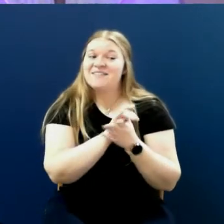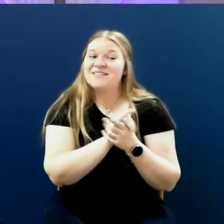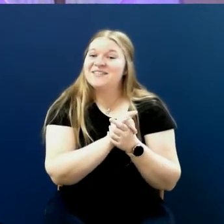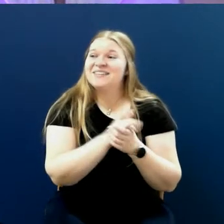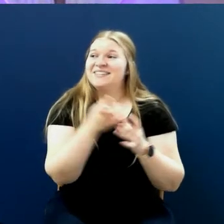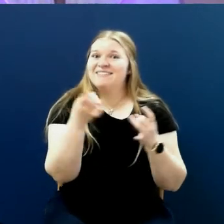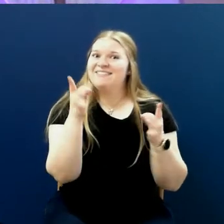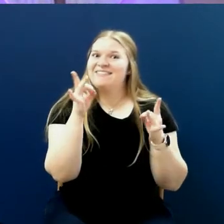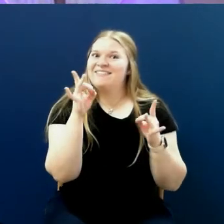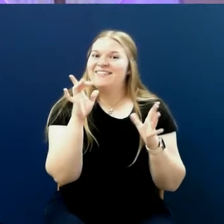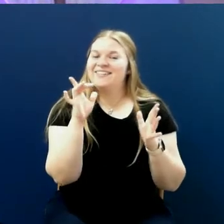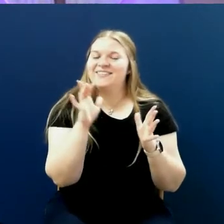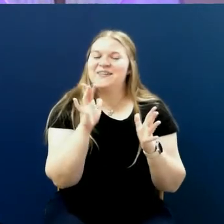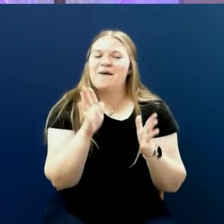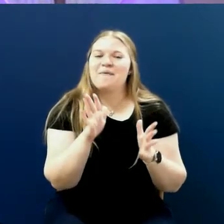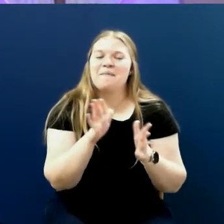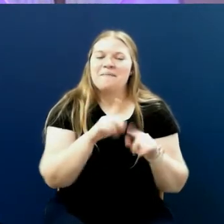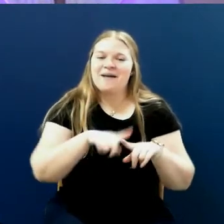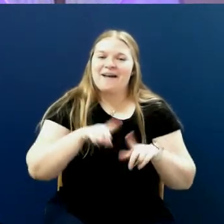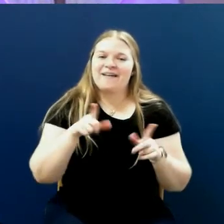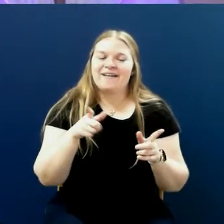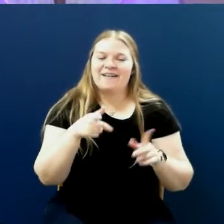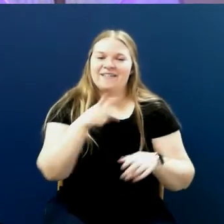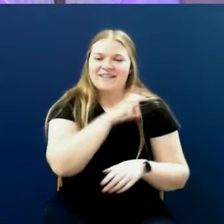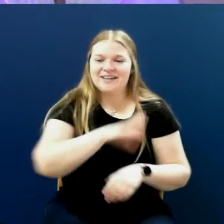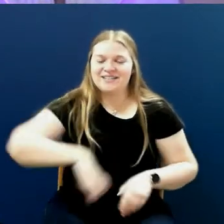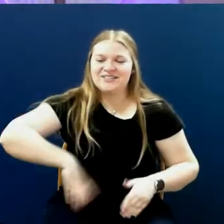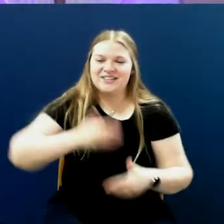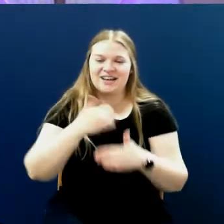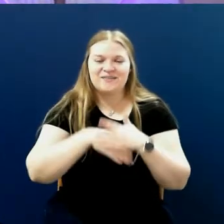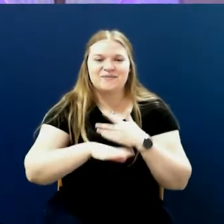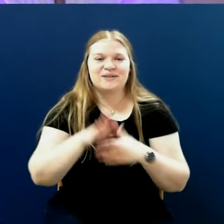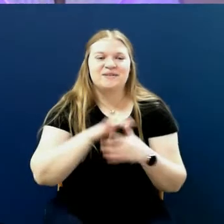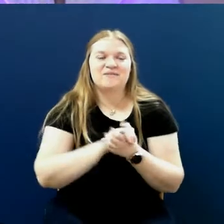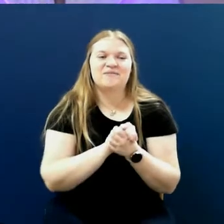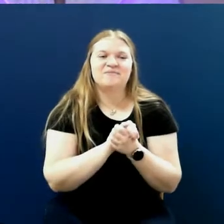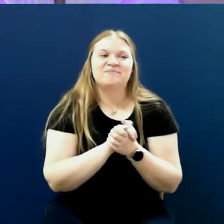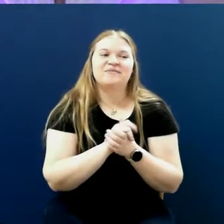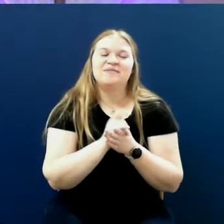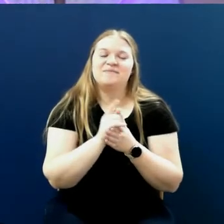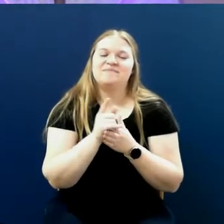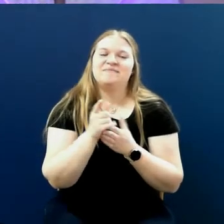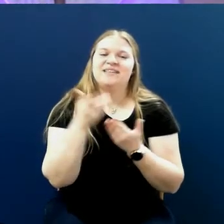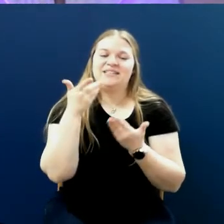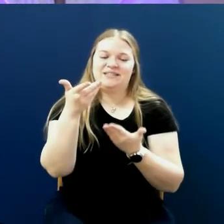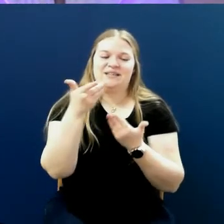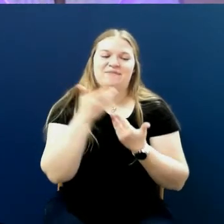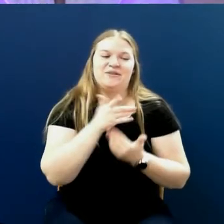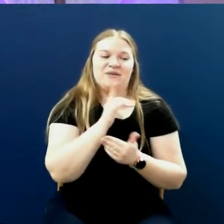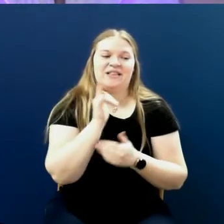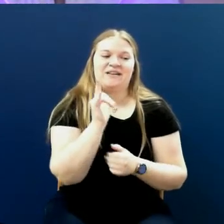rotten scoundrel. But Christ, yet you died for them. And so would you give me a measure of your love for them?